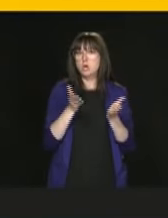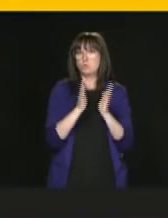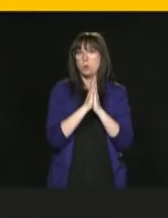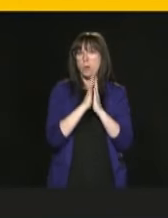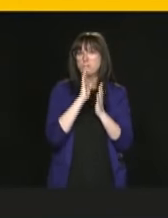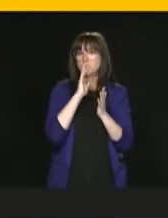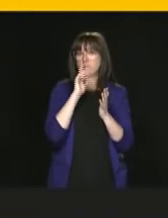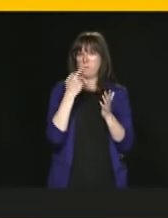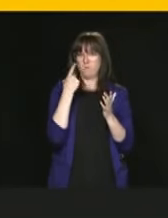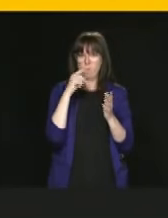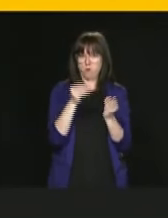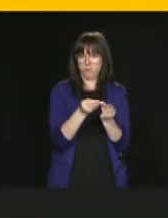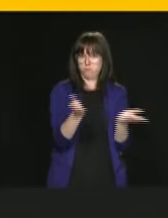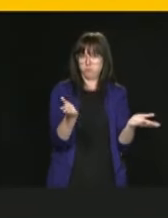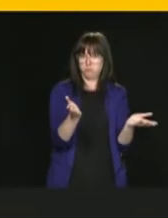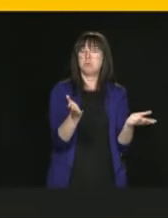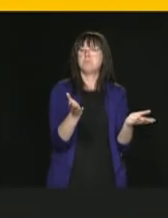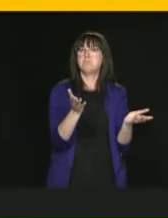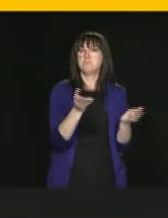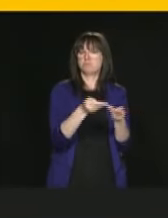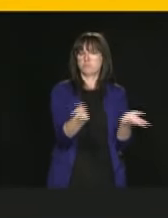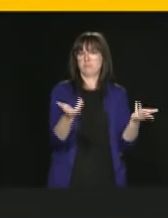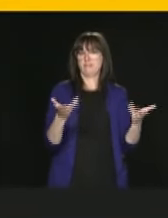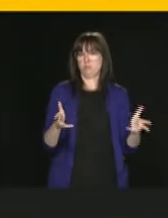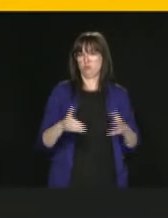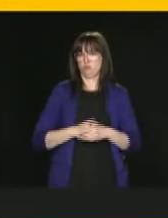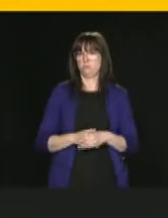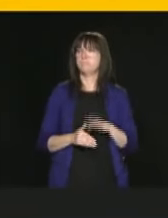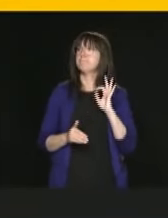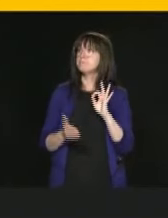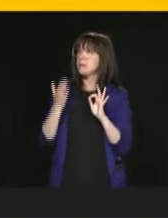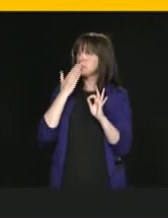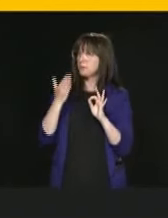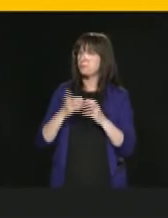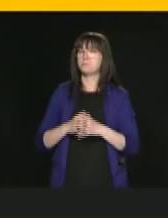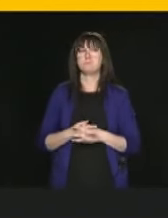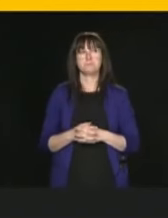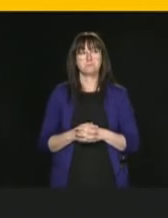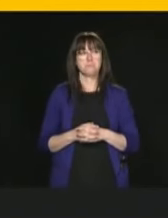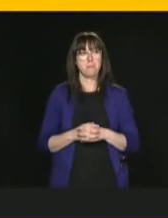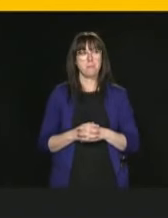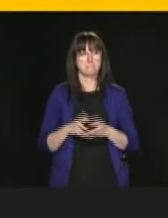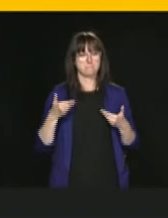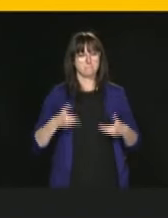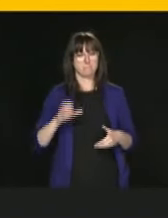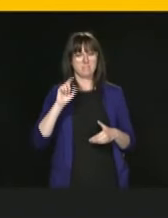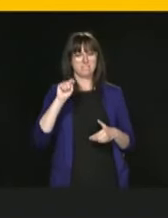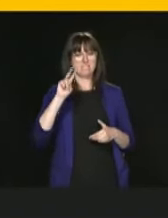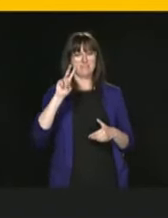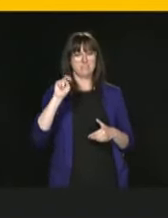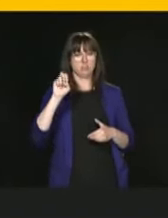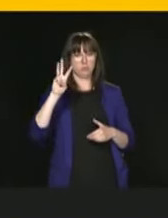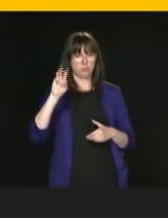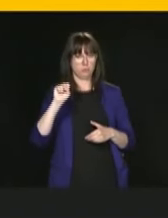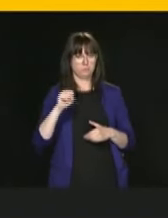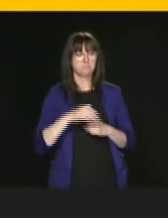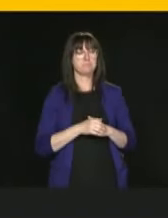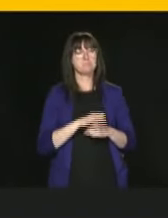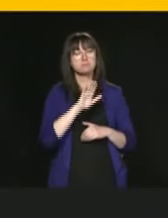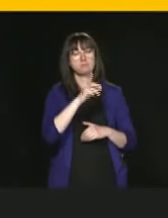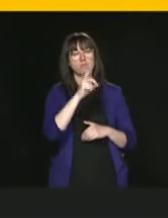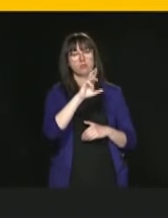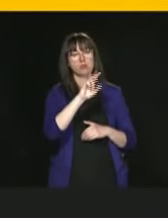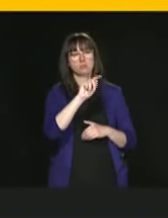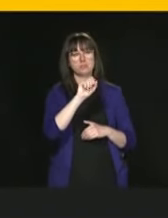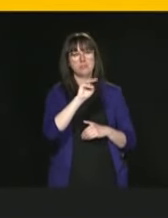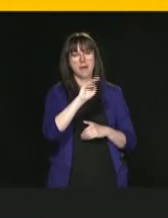met. Thank you, Dr. Ian. Ian Wood, CTV News. Dr. Tam, some pictures from Vancouver